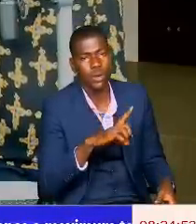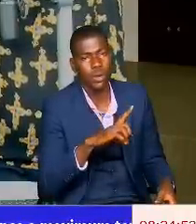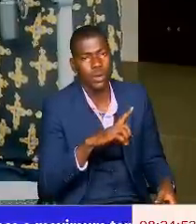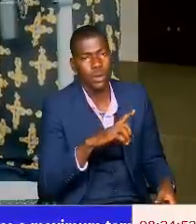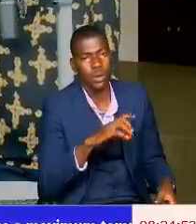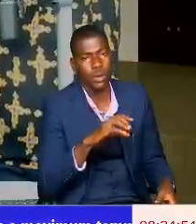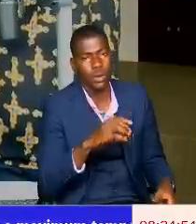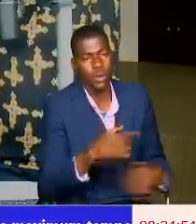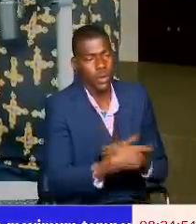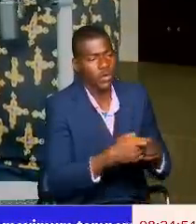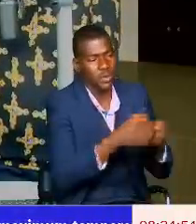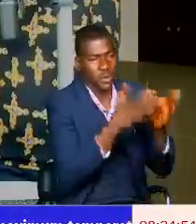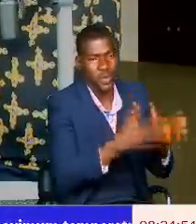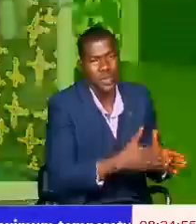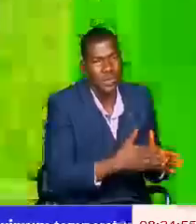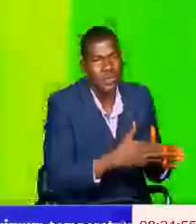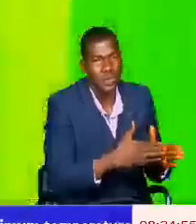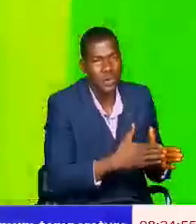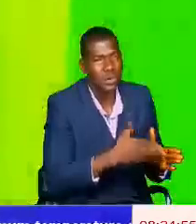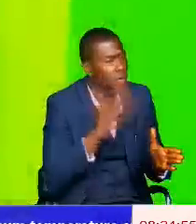against that same office where then they pay him.